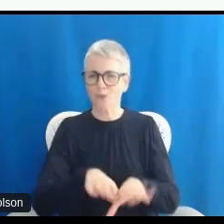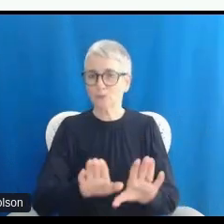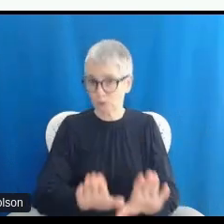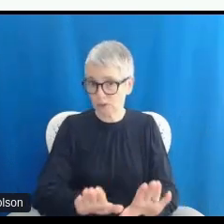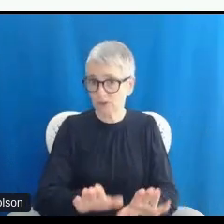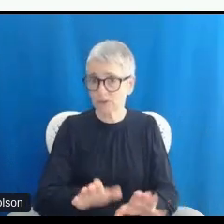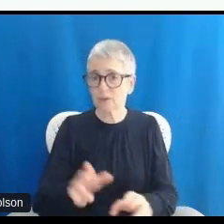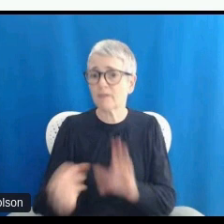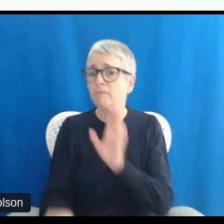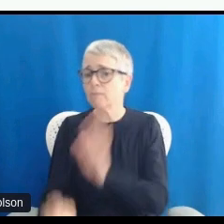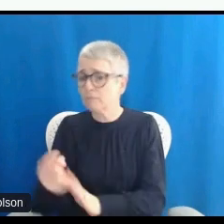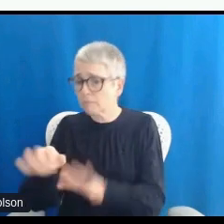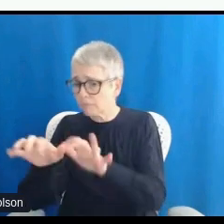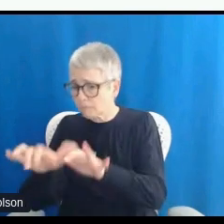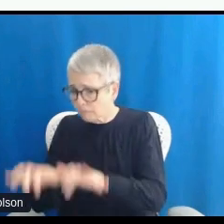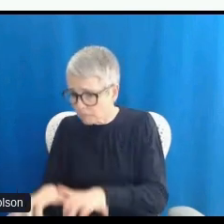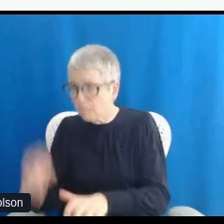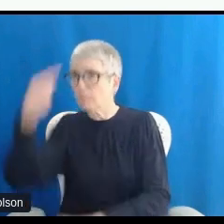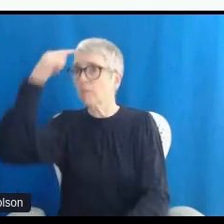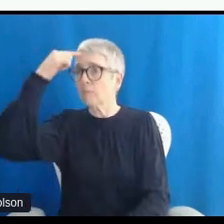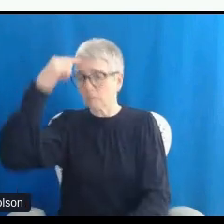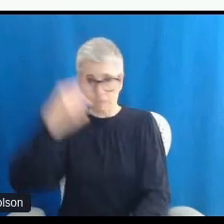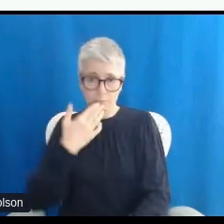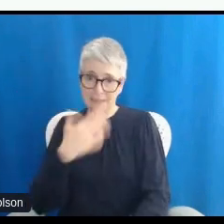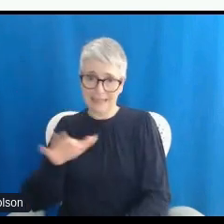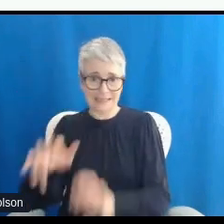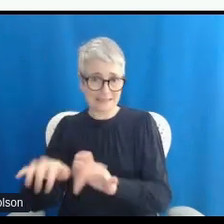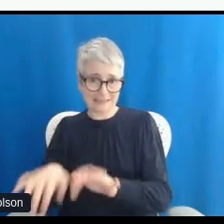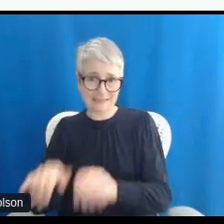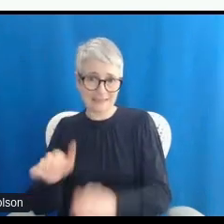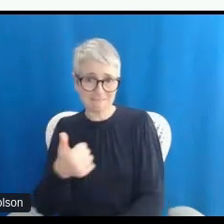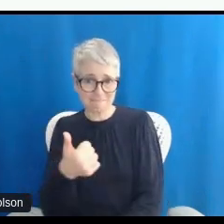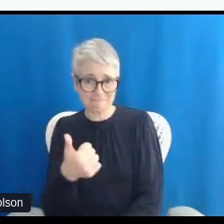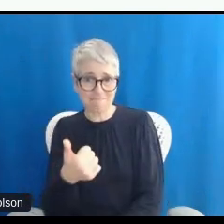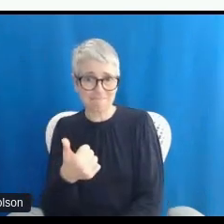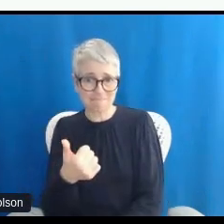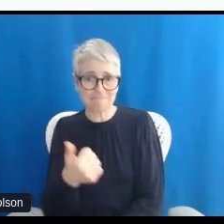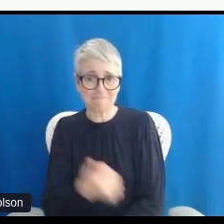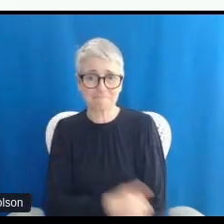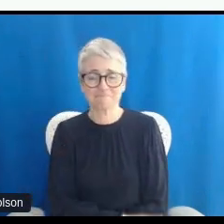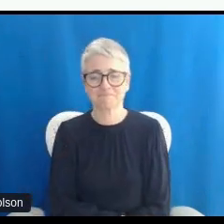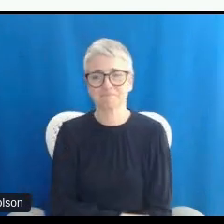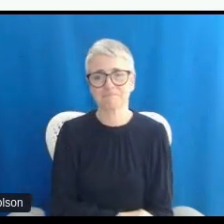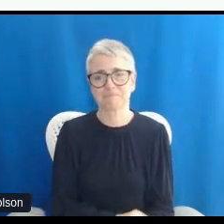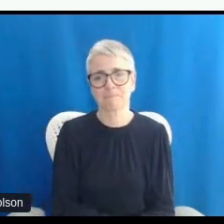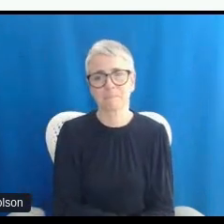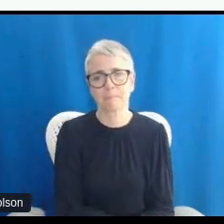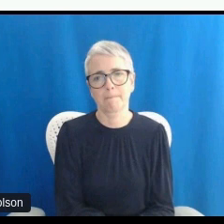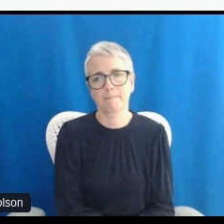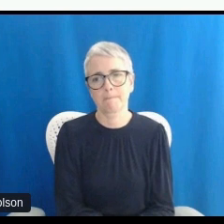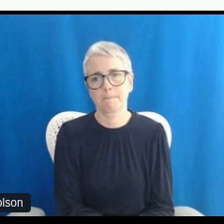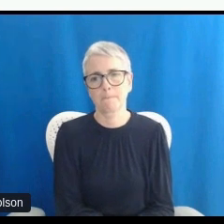does pop into your heads, feel free to type it into Slido.